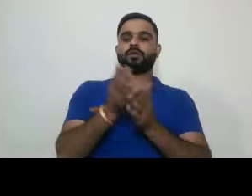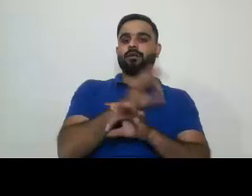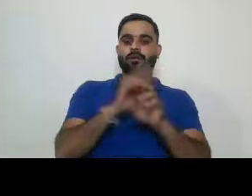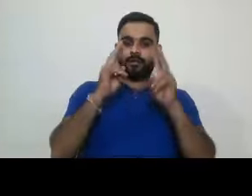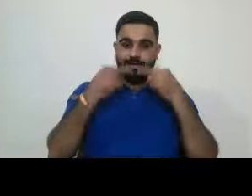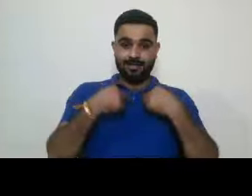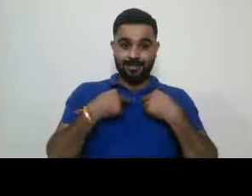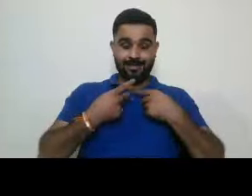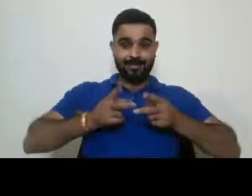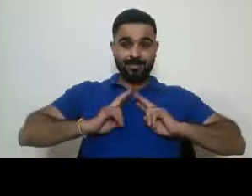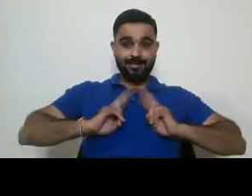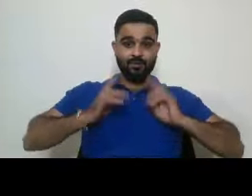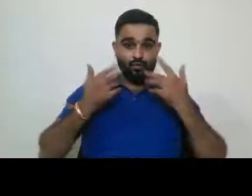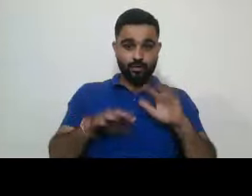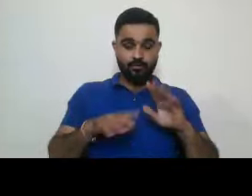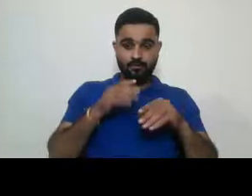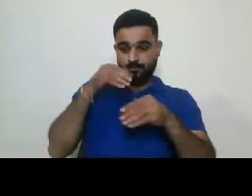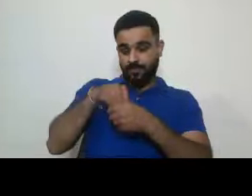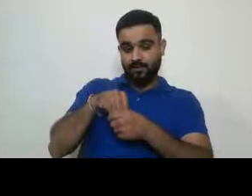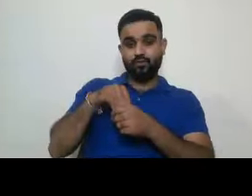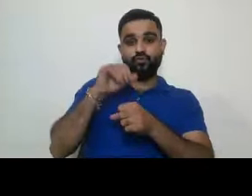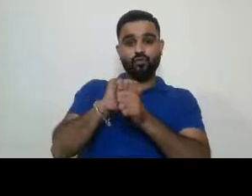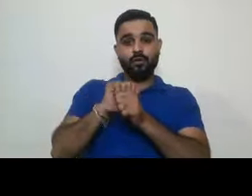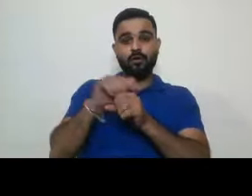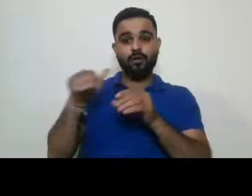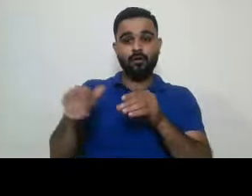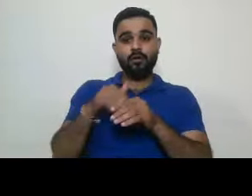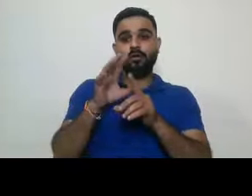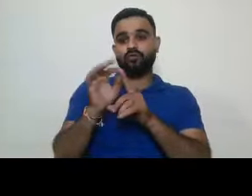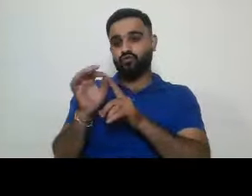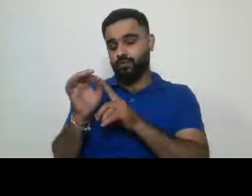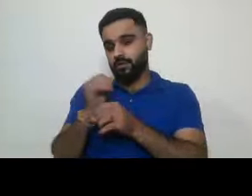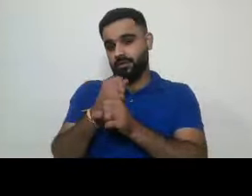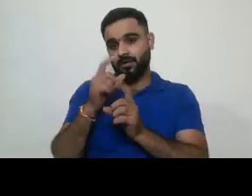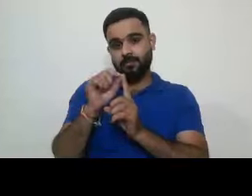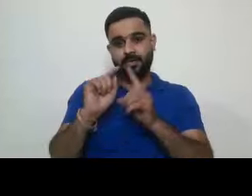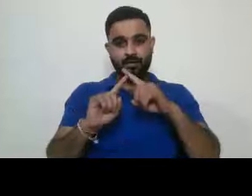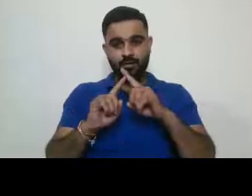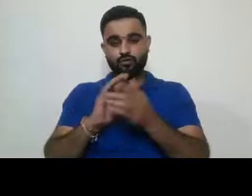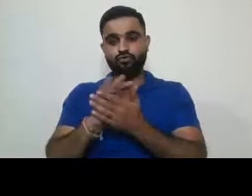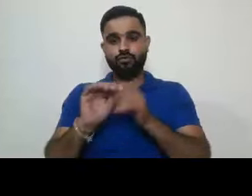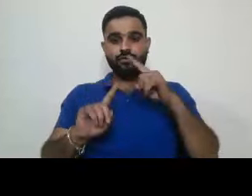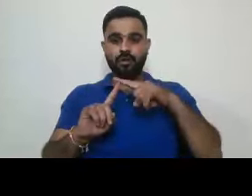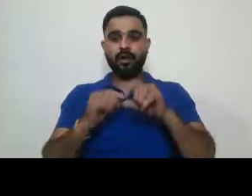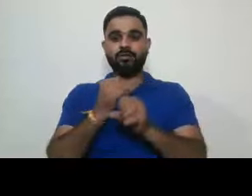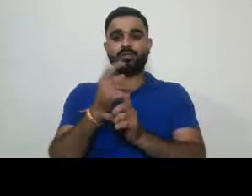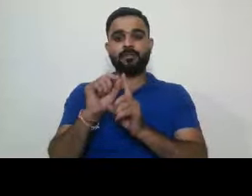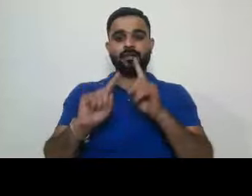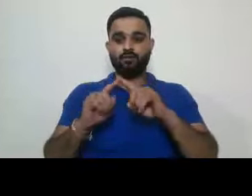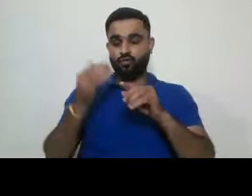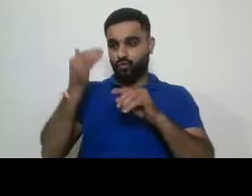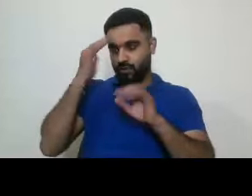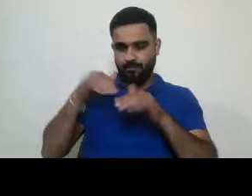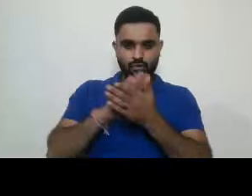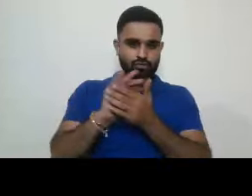your responses are contained in the slide. What all can GPT do? Chat GPT. Anyone knows what